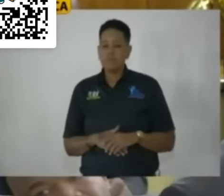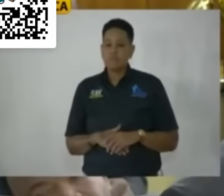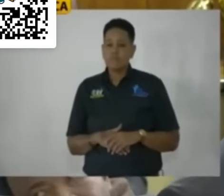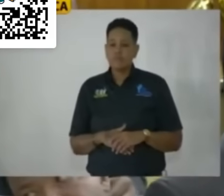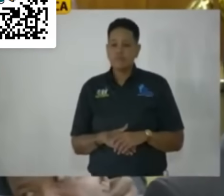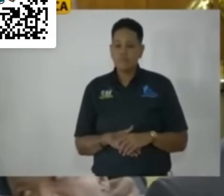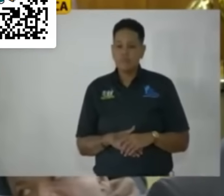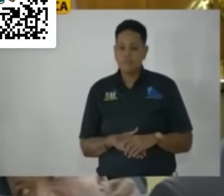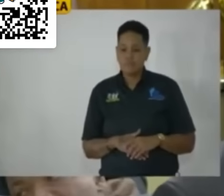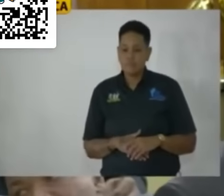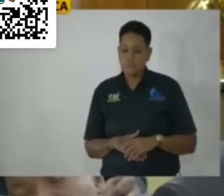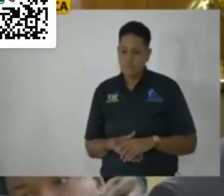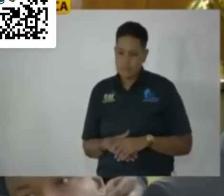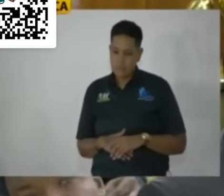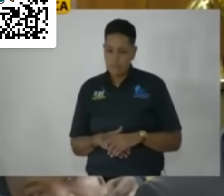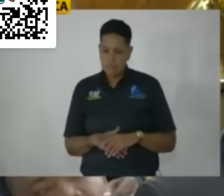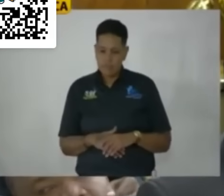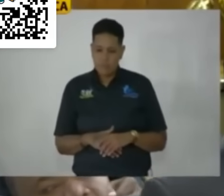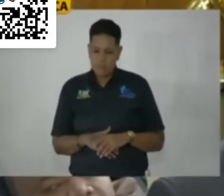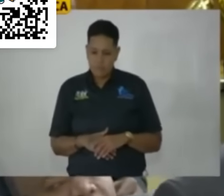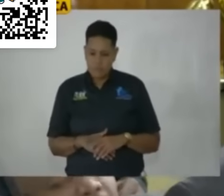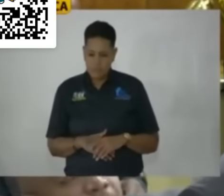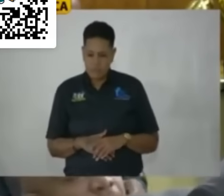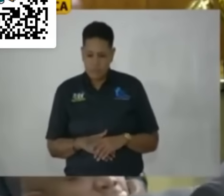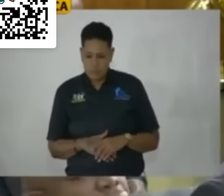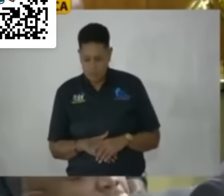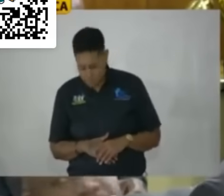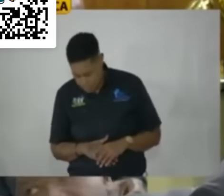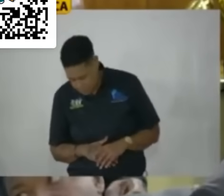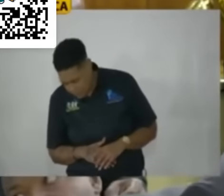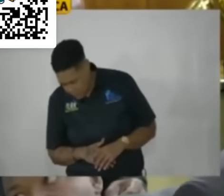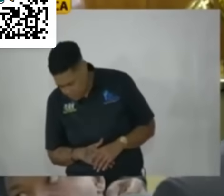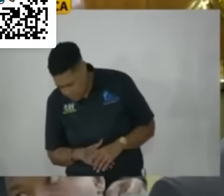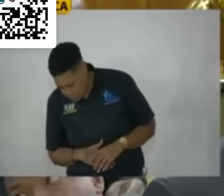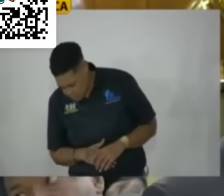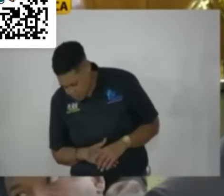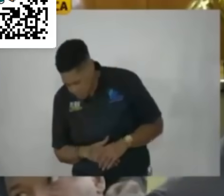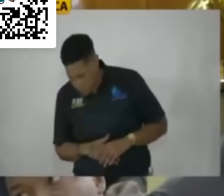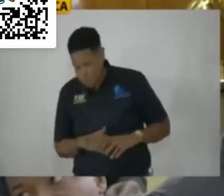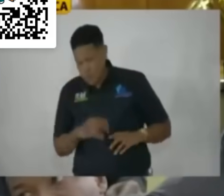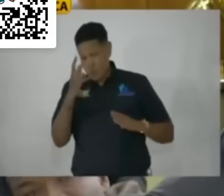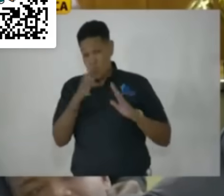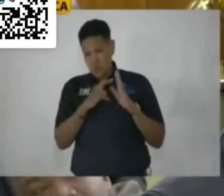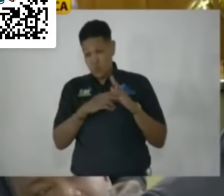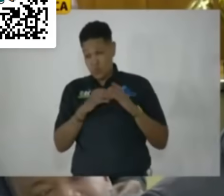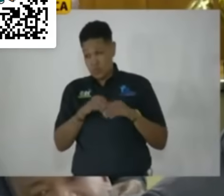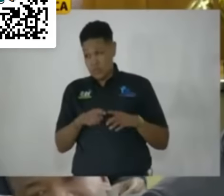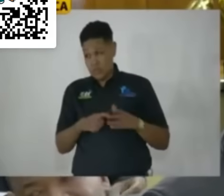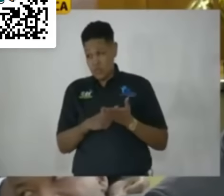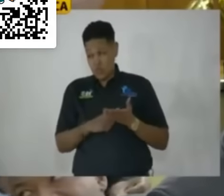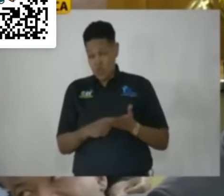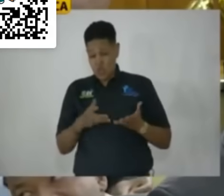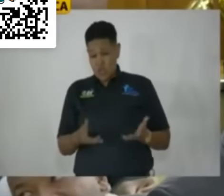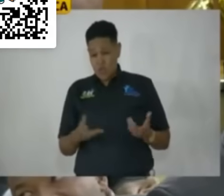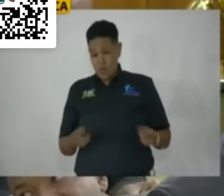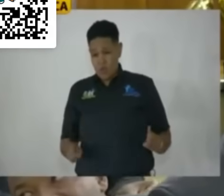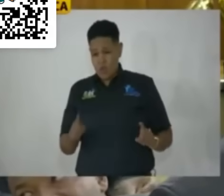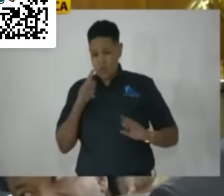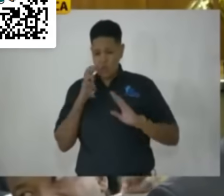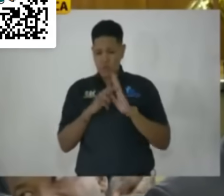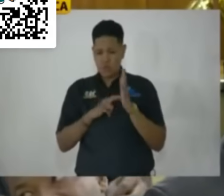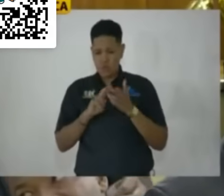The two standing orders which are engaged in this discussion are Standing